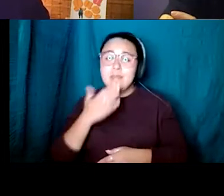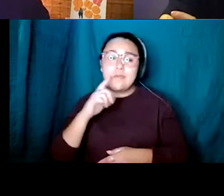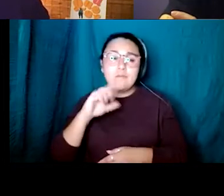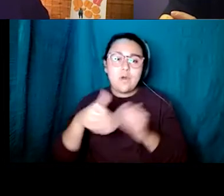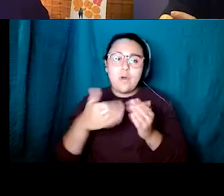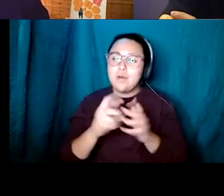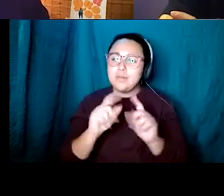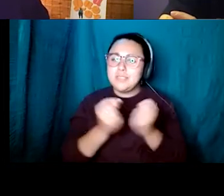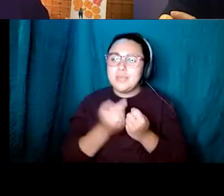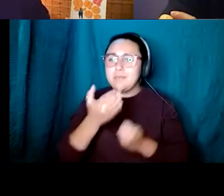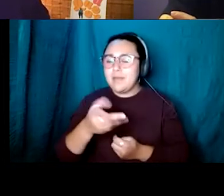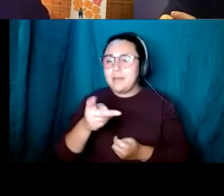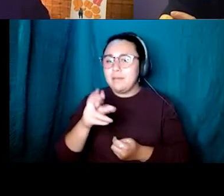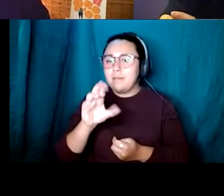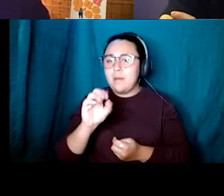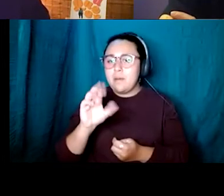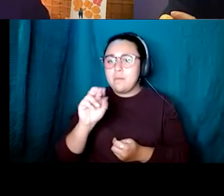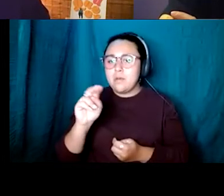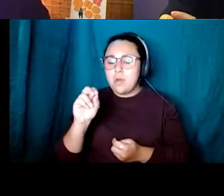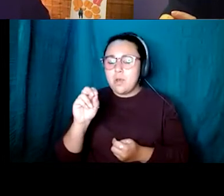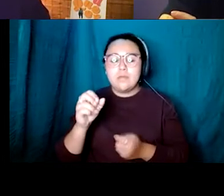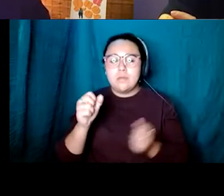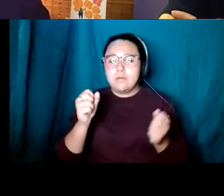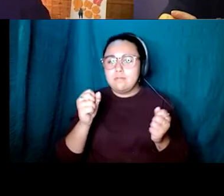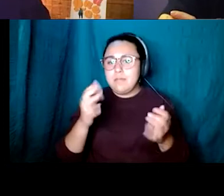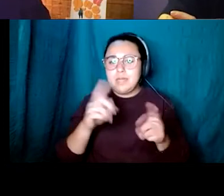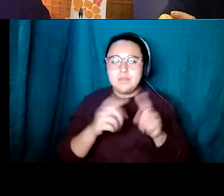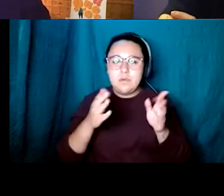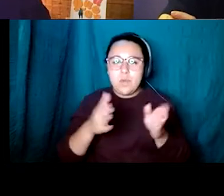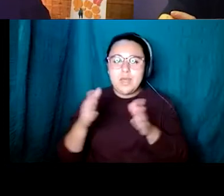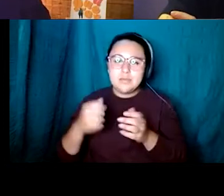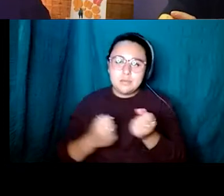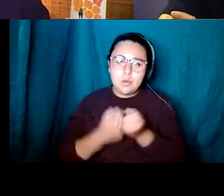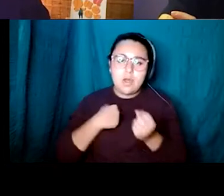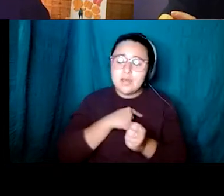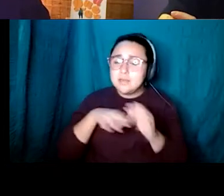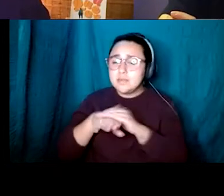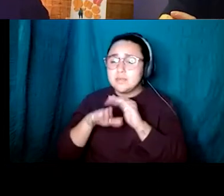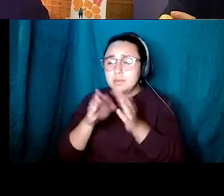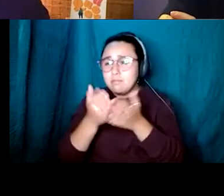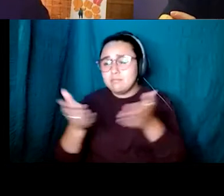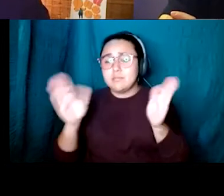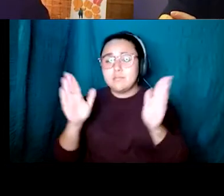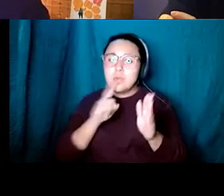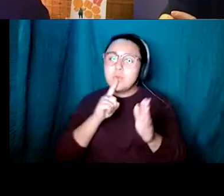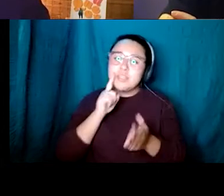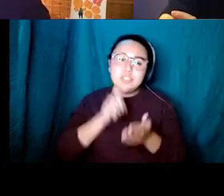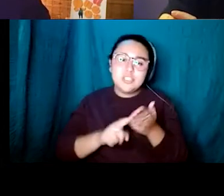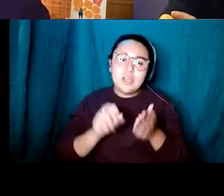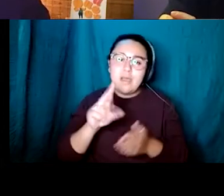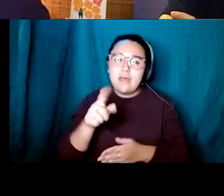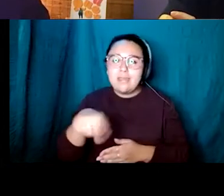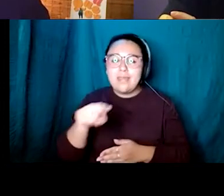Pro Bono ASL for all of the ways they support us and for all of the ways they support accessibility in the world. Please do check them out at